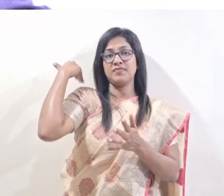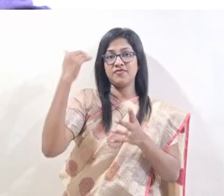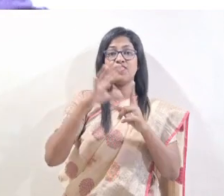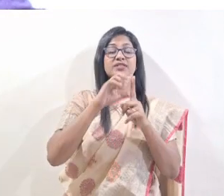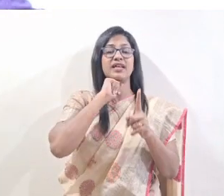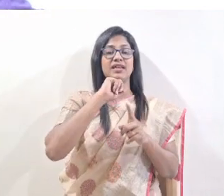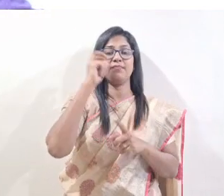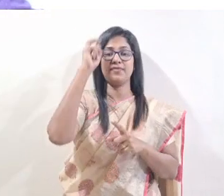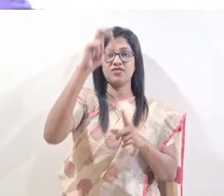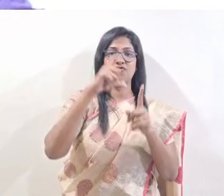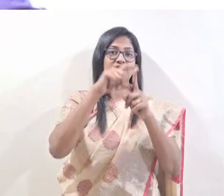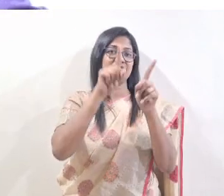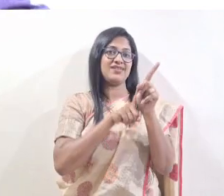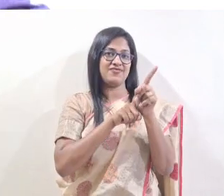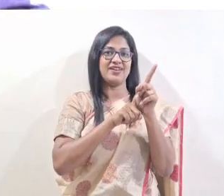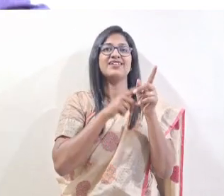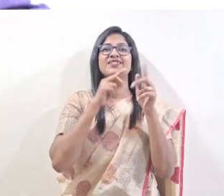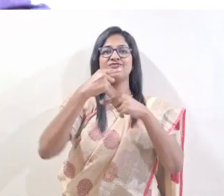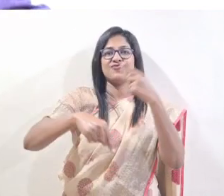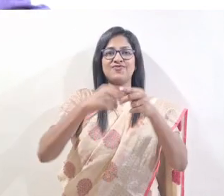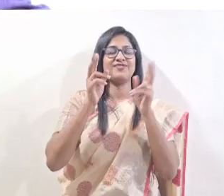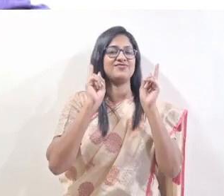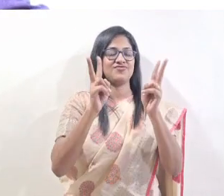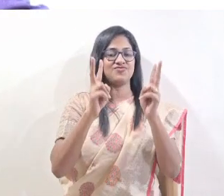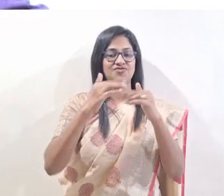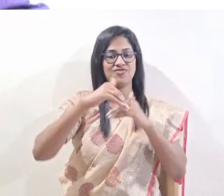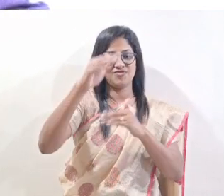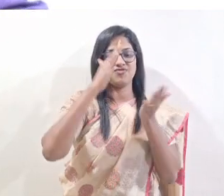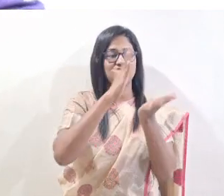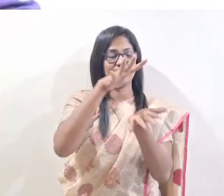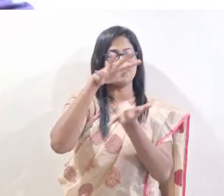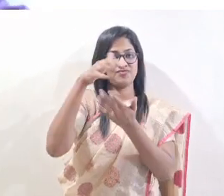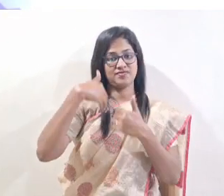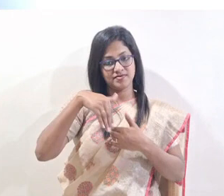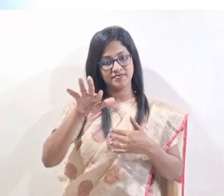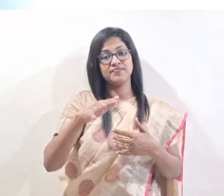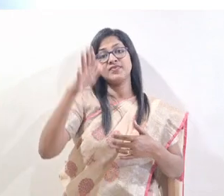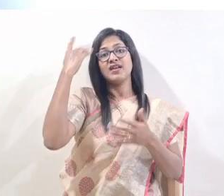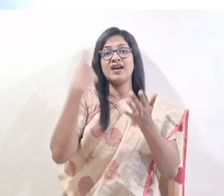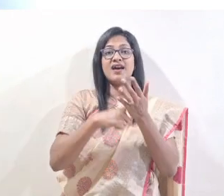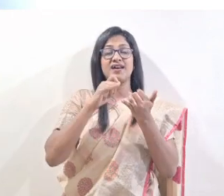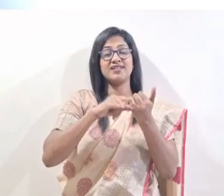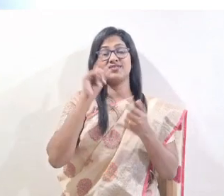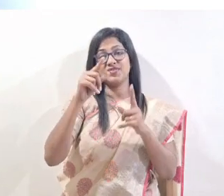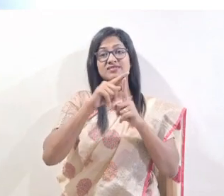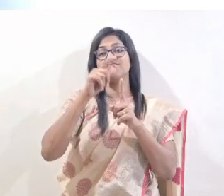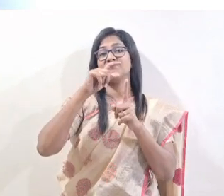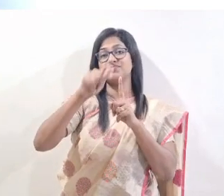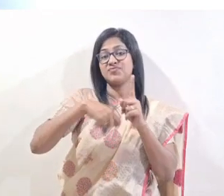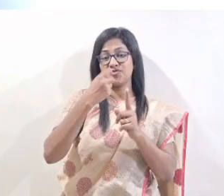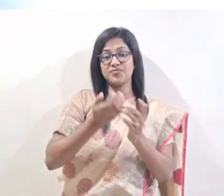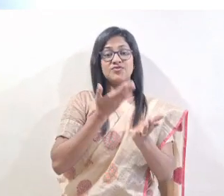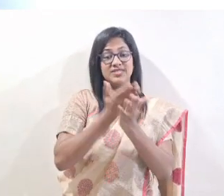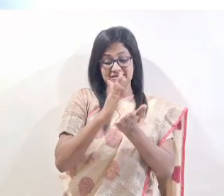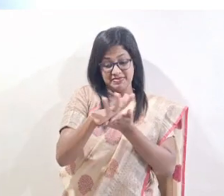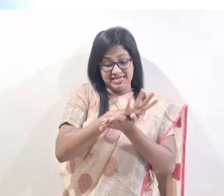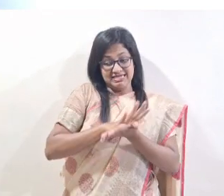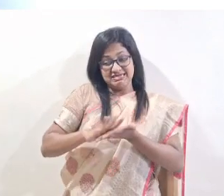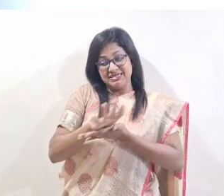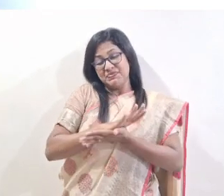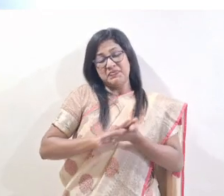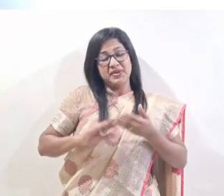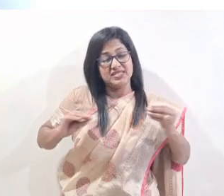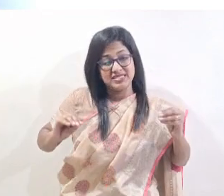Rolling Stock Delhi Metro, and made the RS1 tender document, which was made literally out of